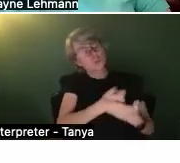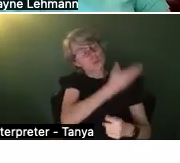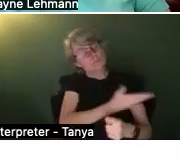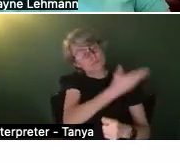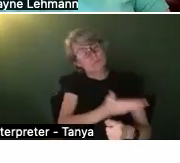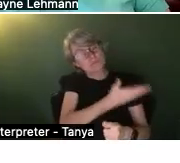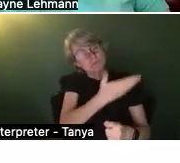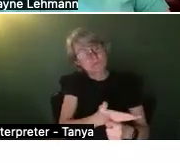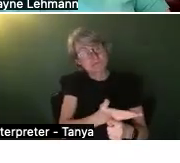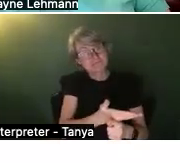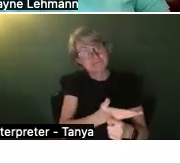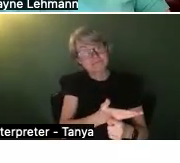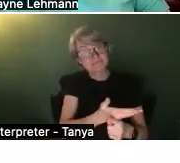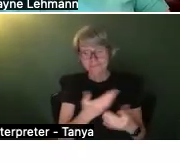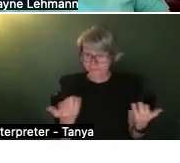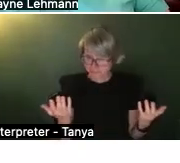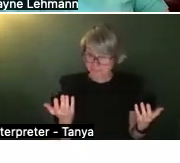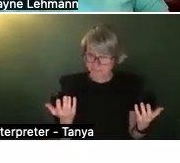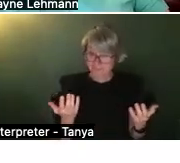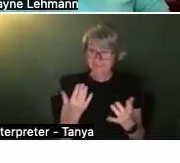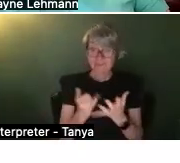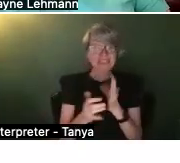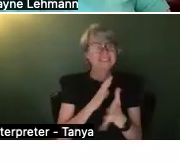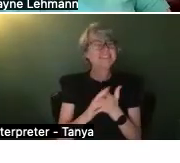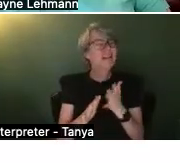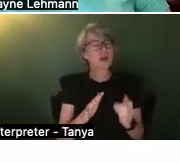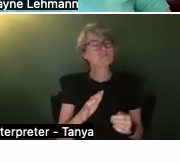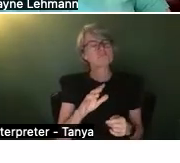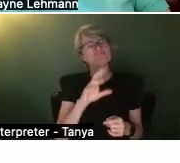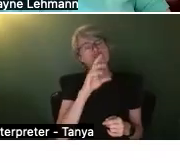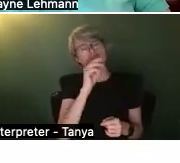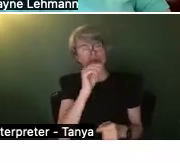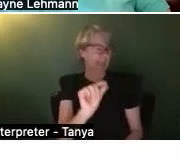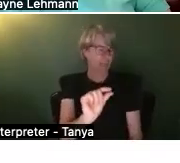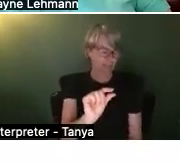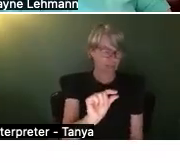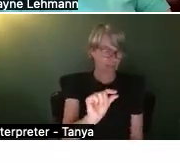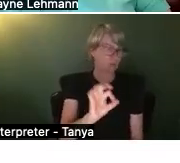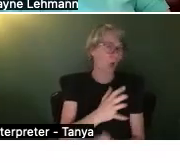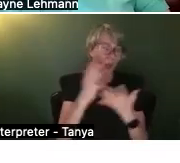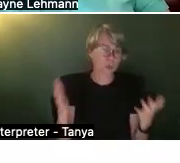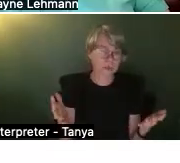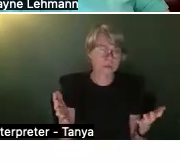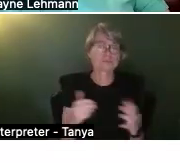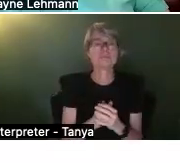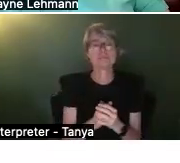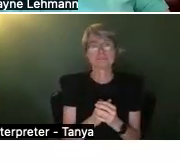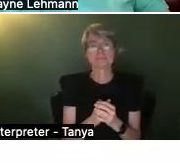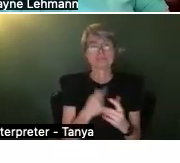And because Sarah had limited speech and lots of